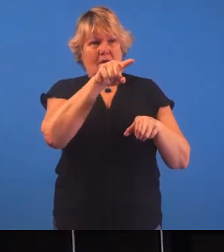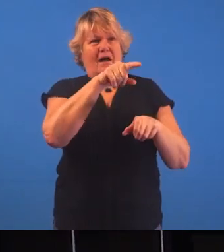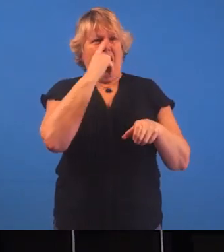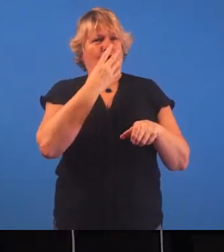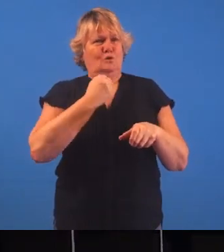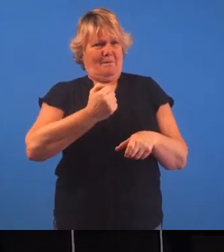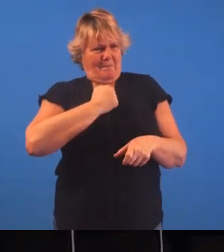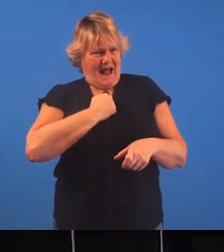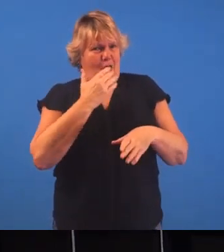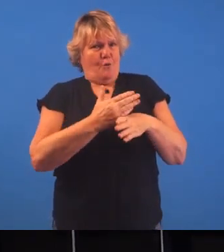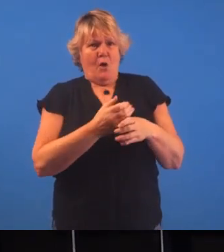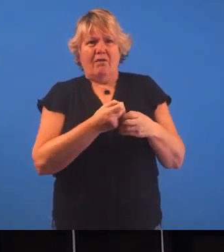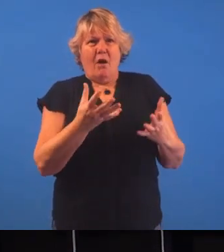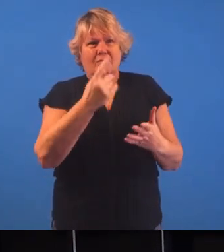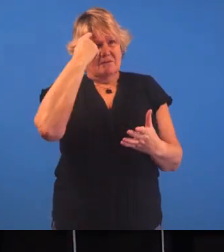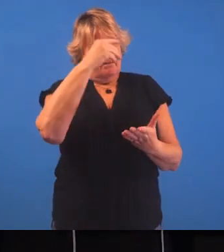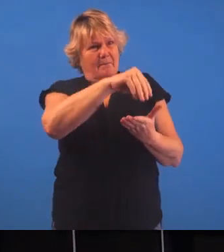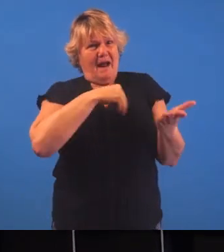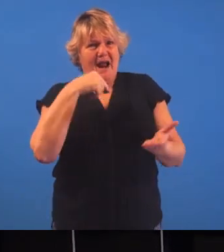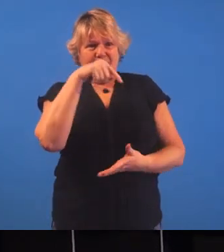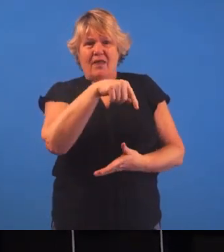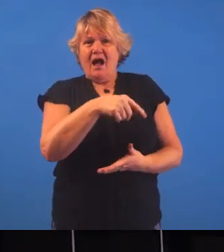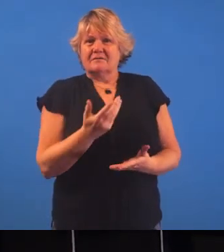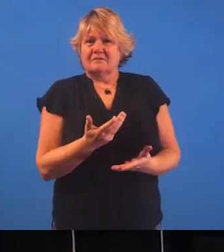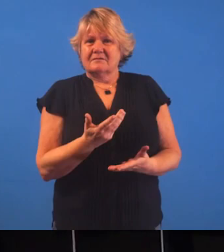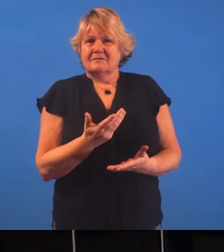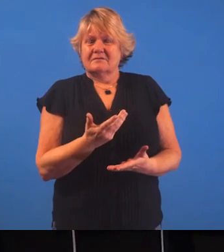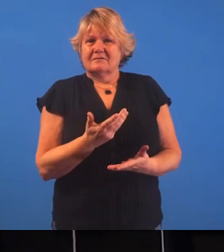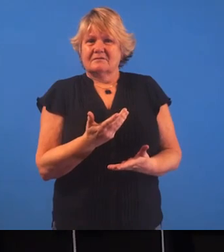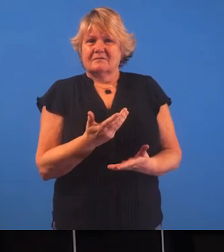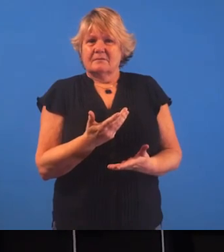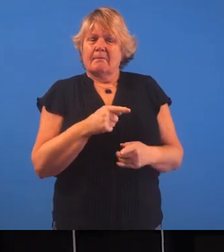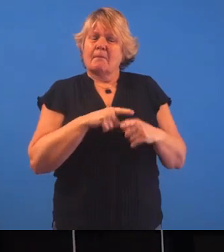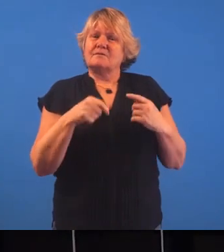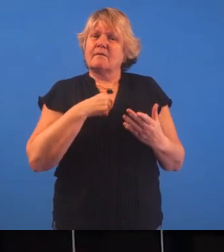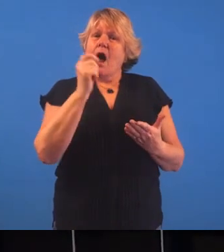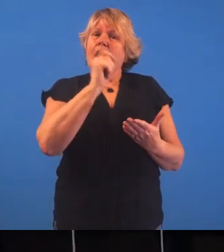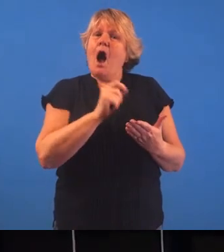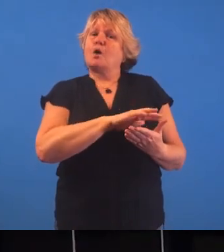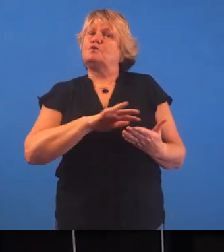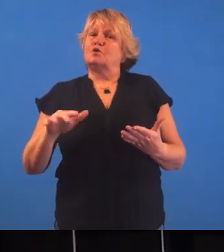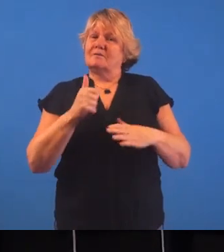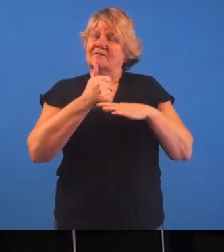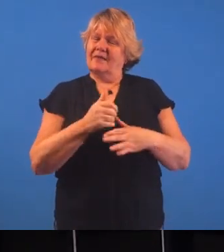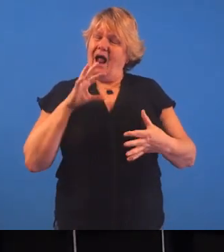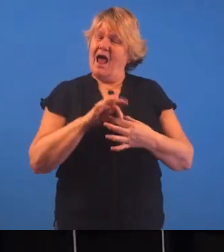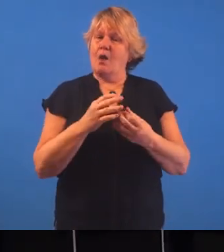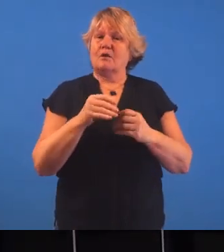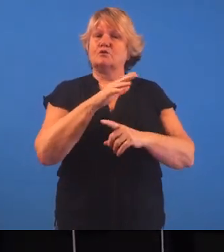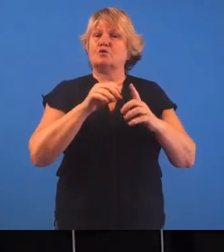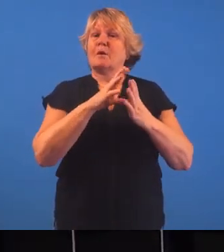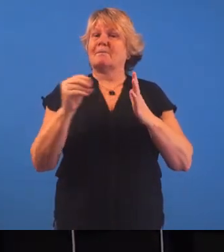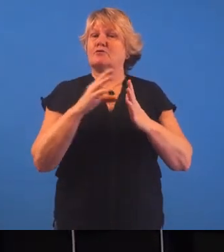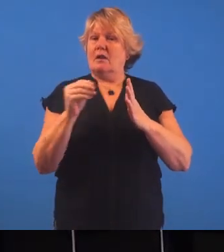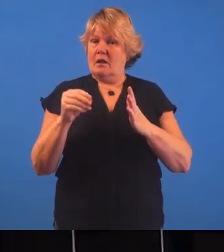that they can use my work without even thinking about paying me for my time. As many of my cartoons are based around the